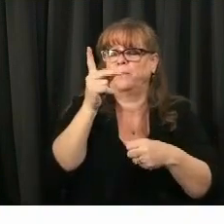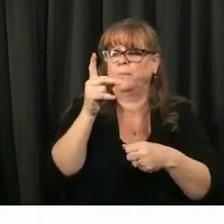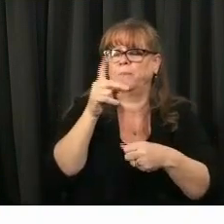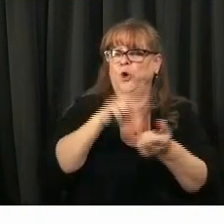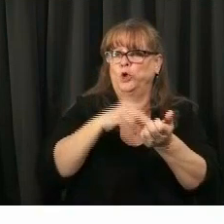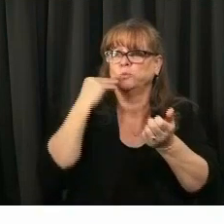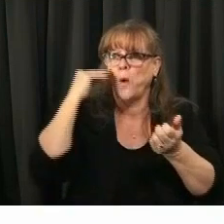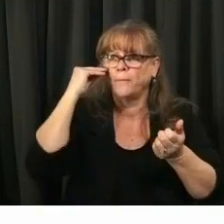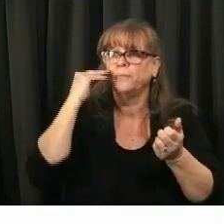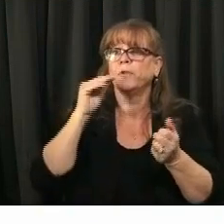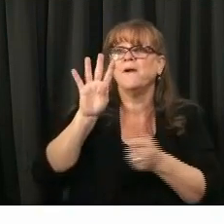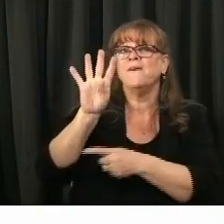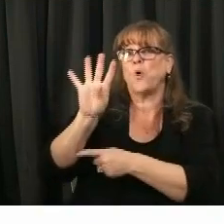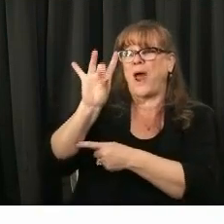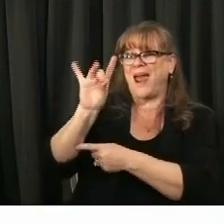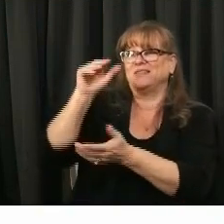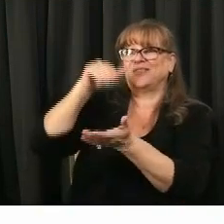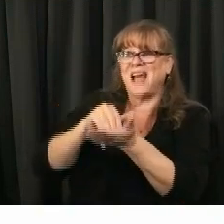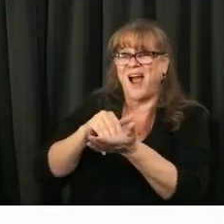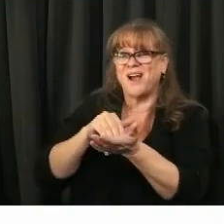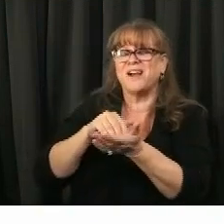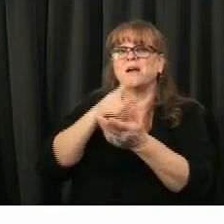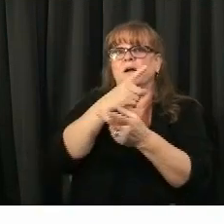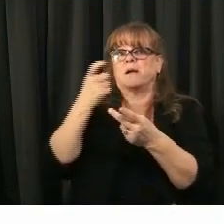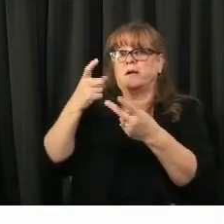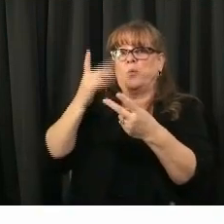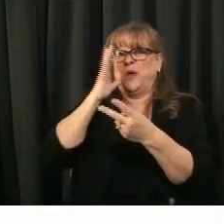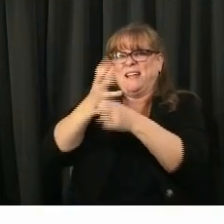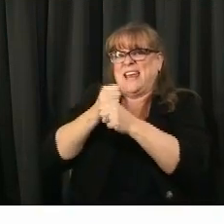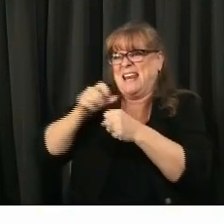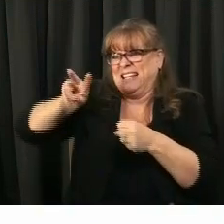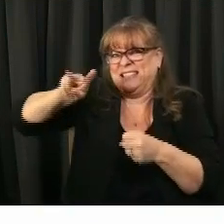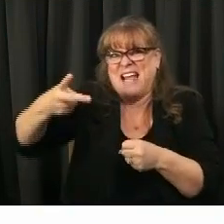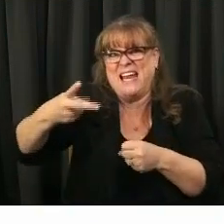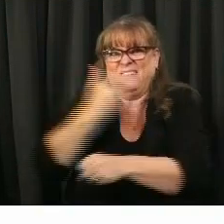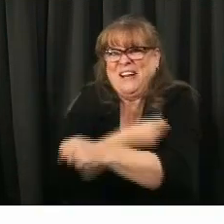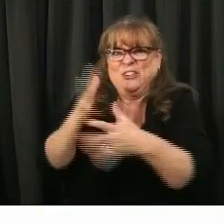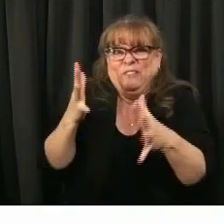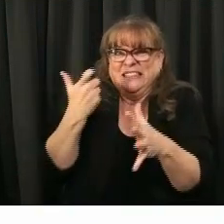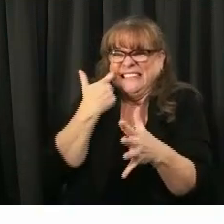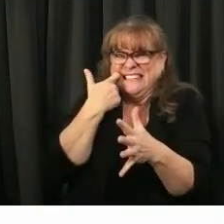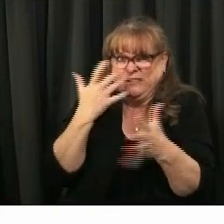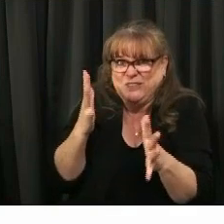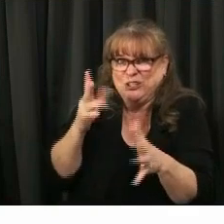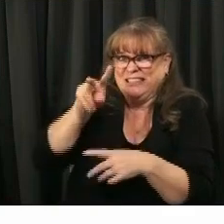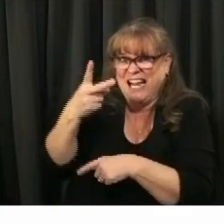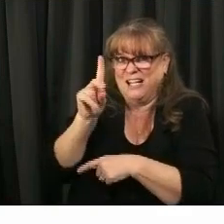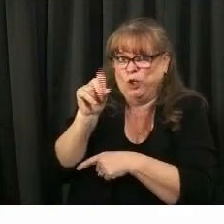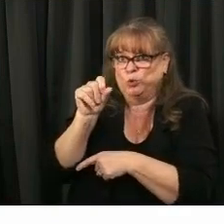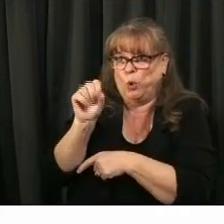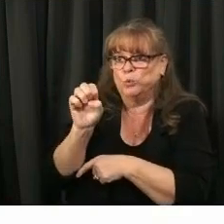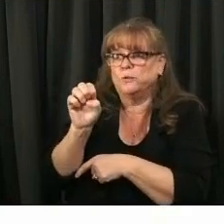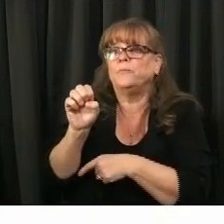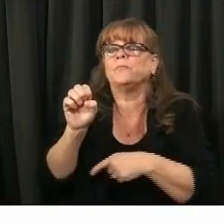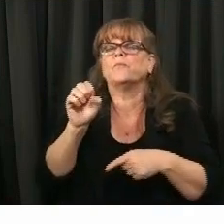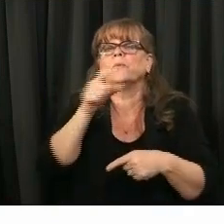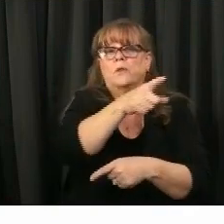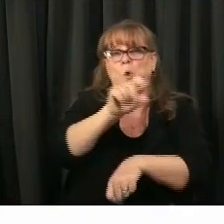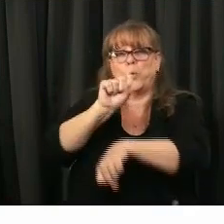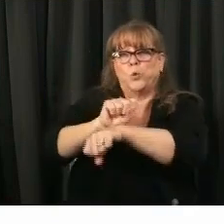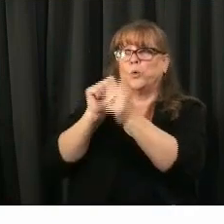second doses have been administered to frontline healthcare workers. We're also working very closely with the Federal Pharmacy Program, which partners